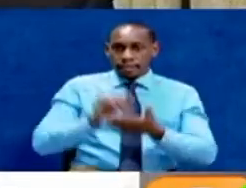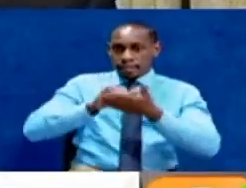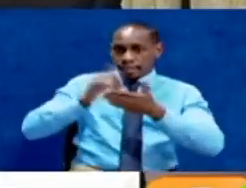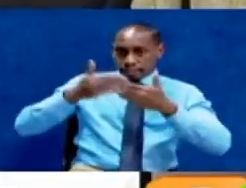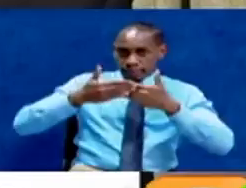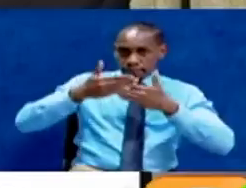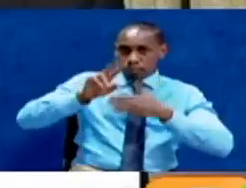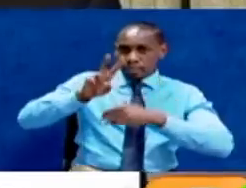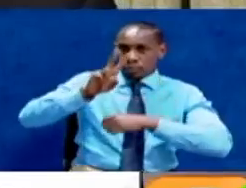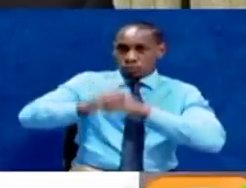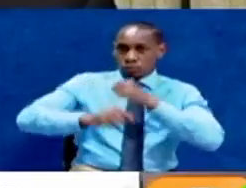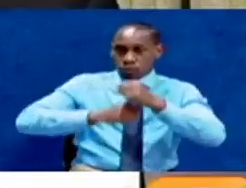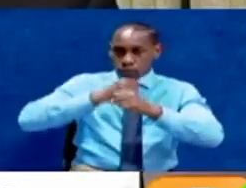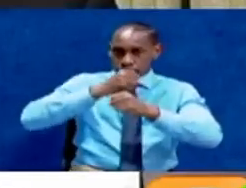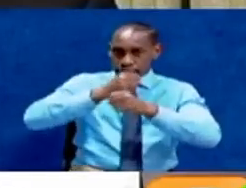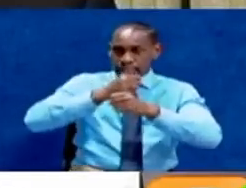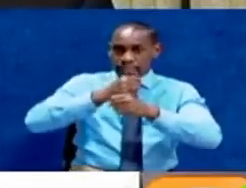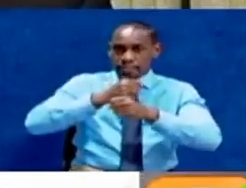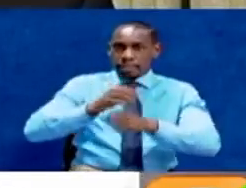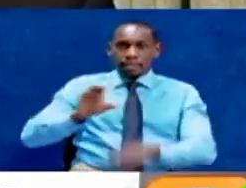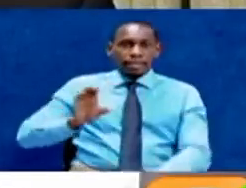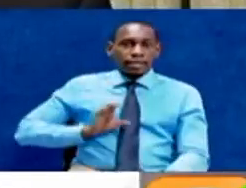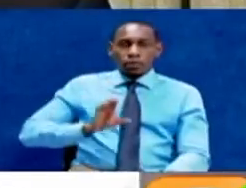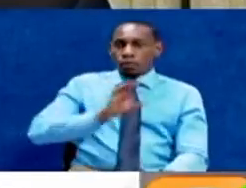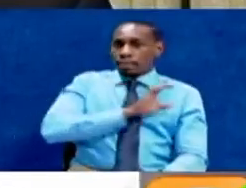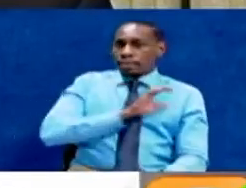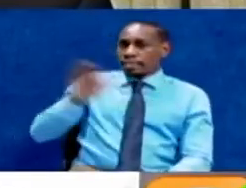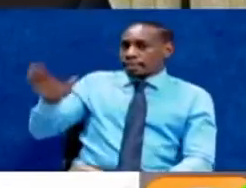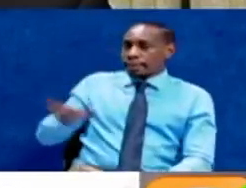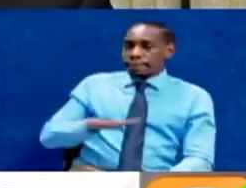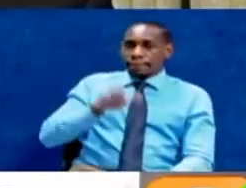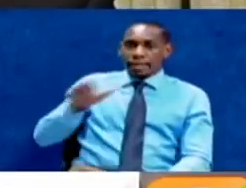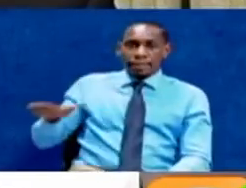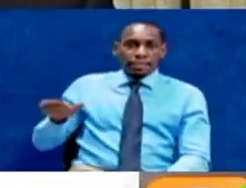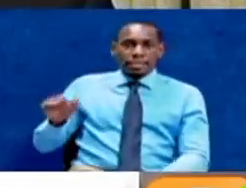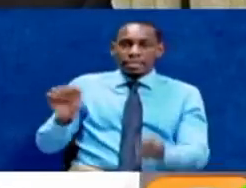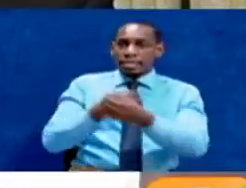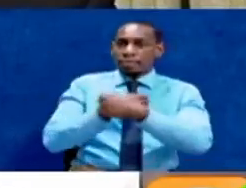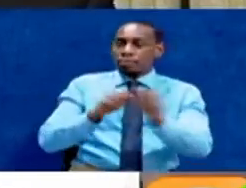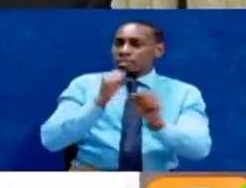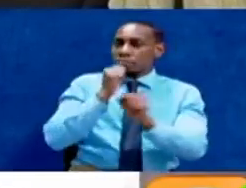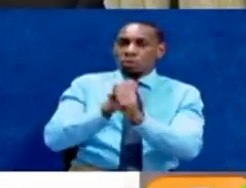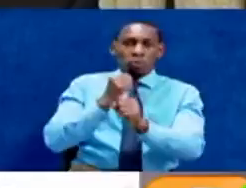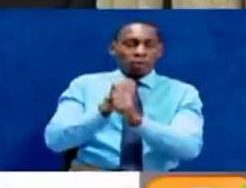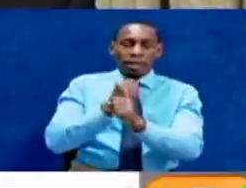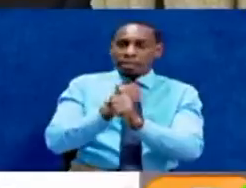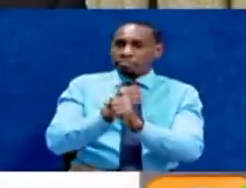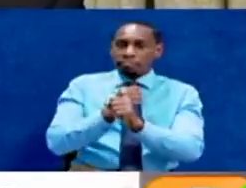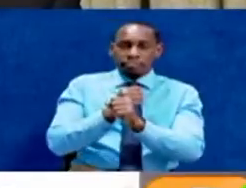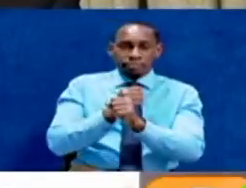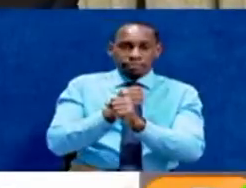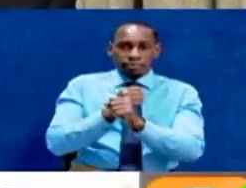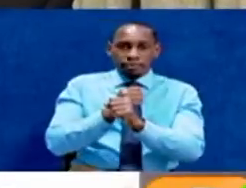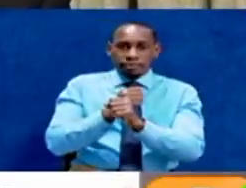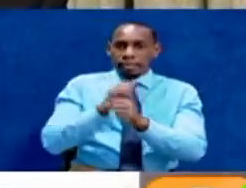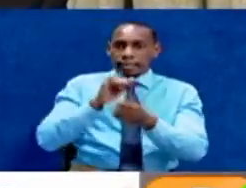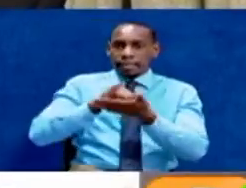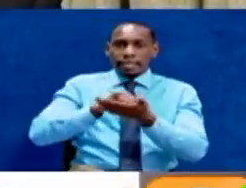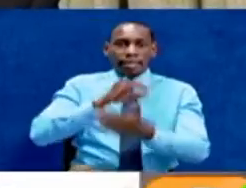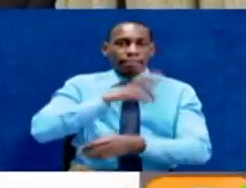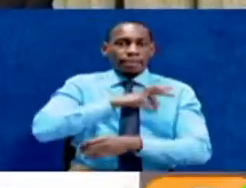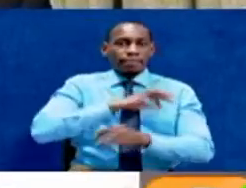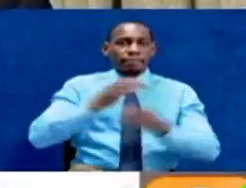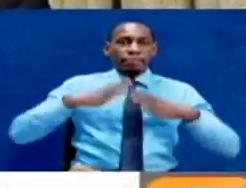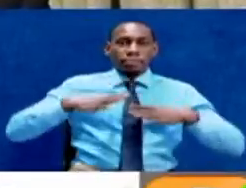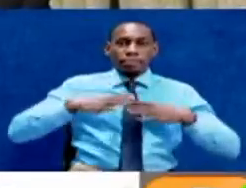next 2 years, the committees of parliament will not function or do anything that is of any good to